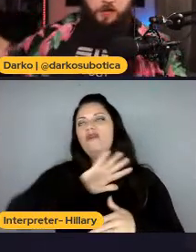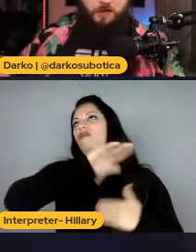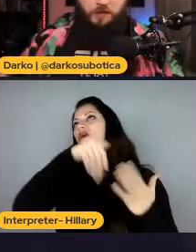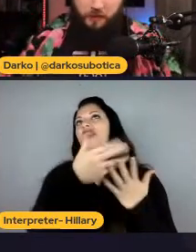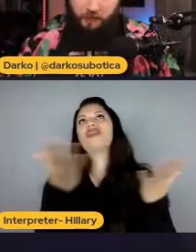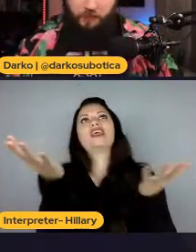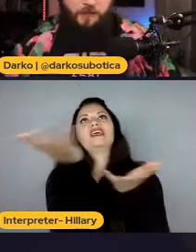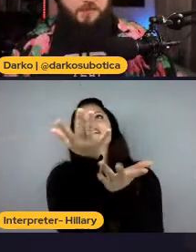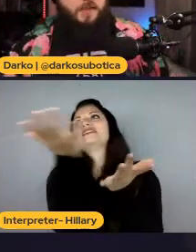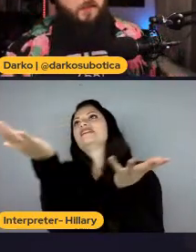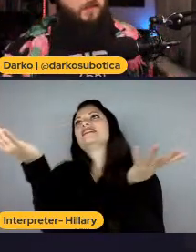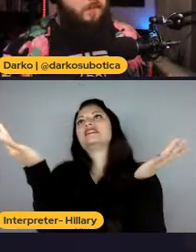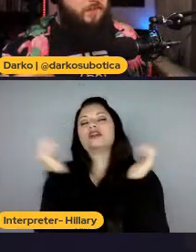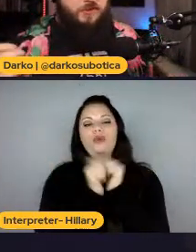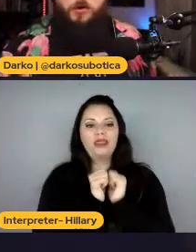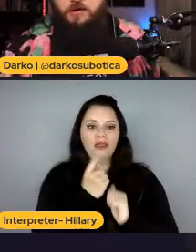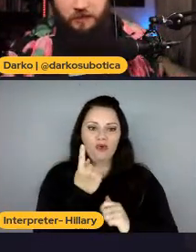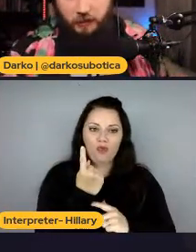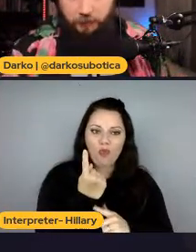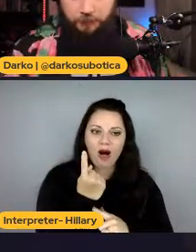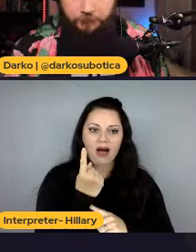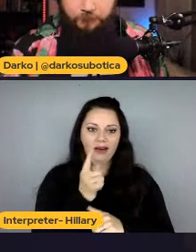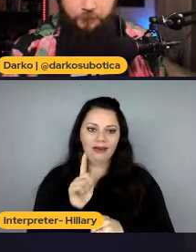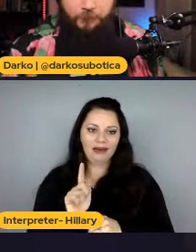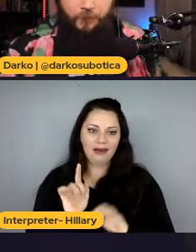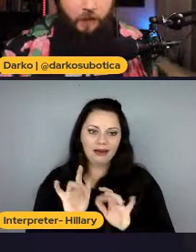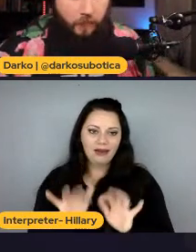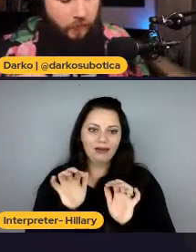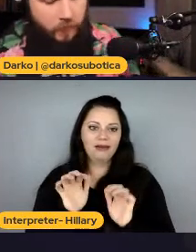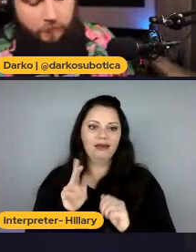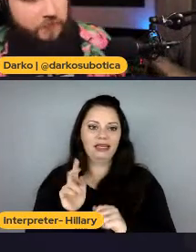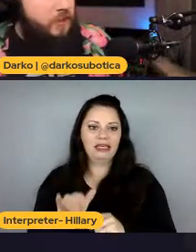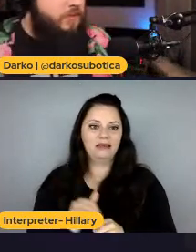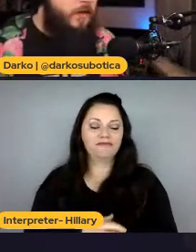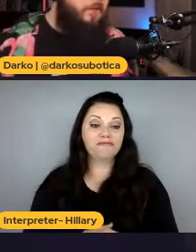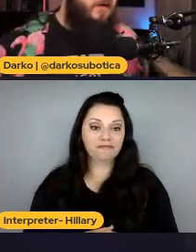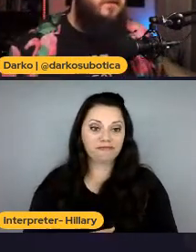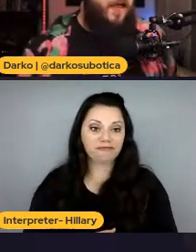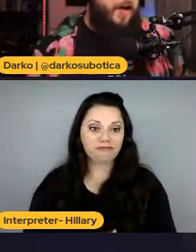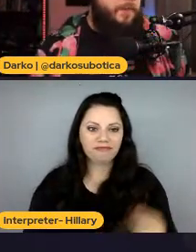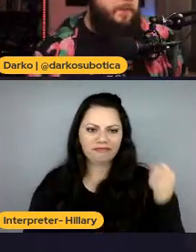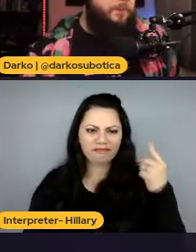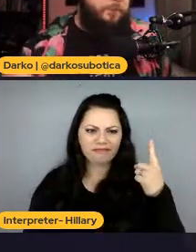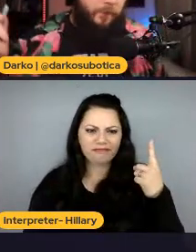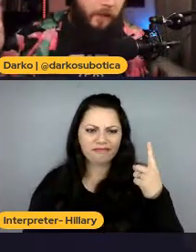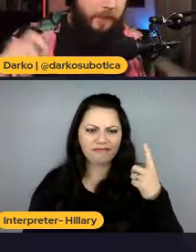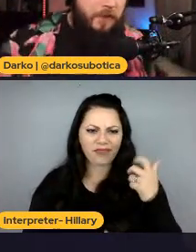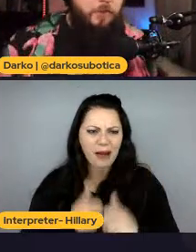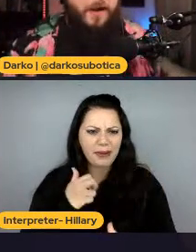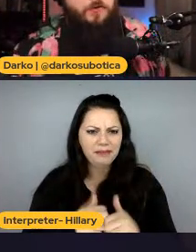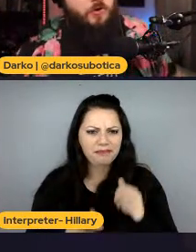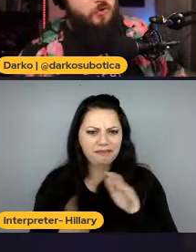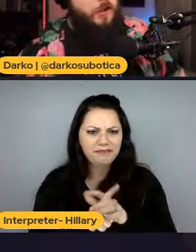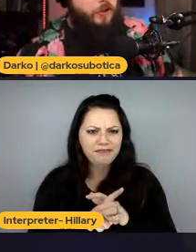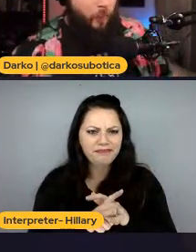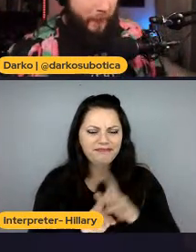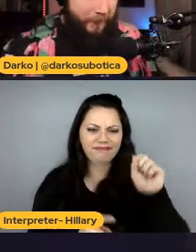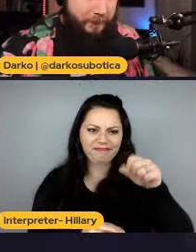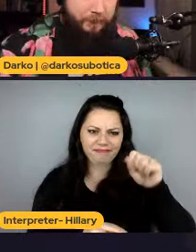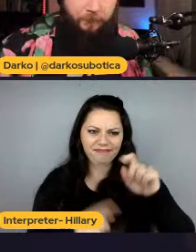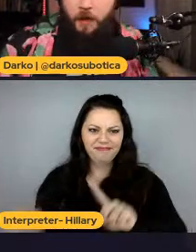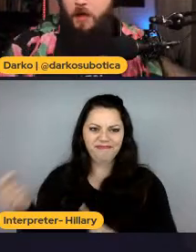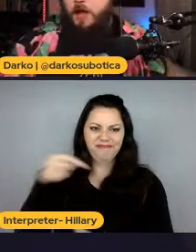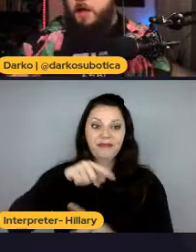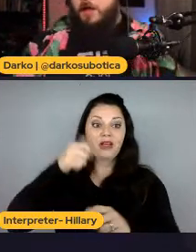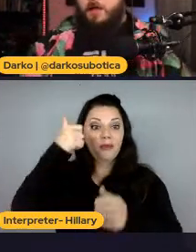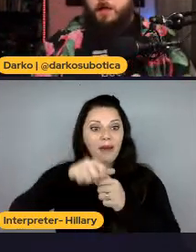the world with a single stroke of a key. But there's where the problem lies. Let me go back to nuclear